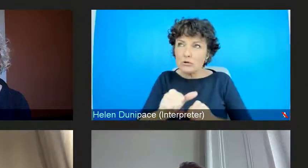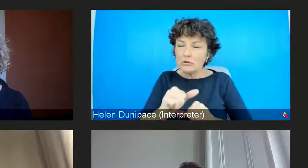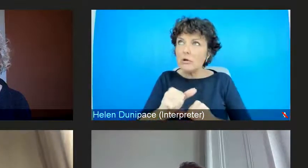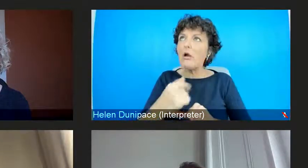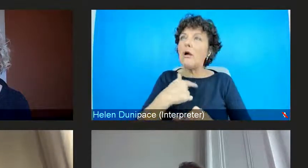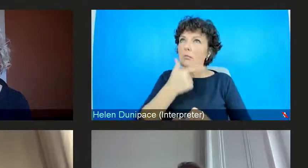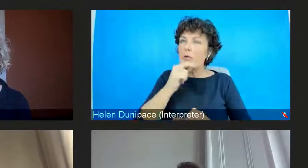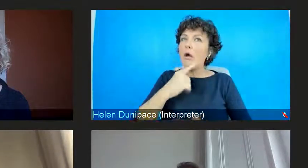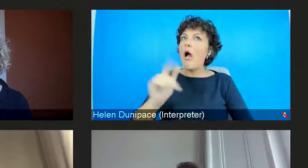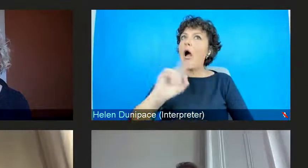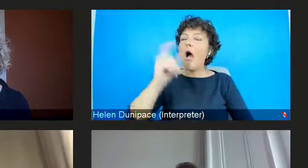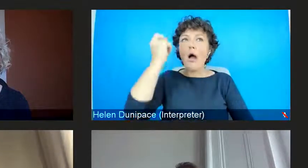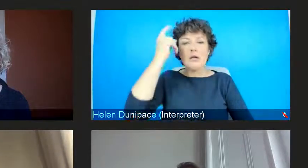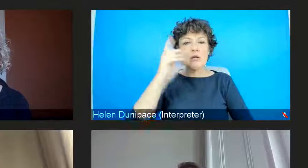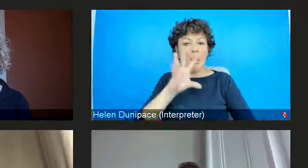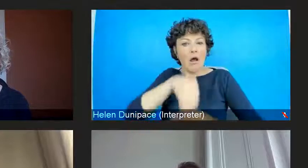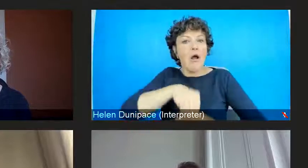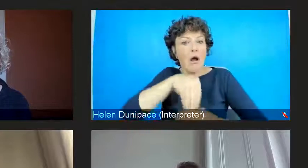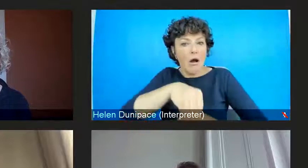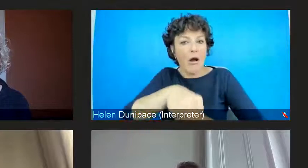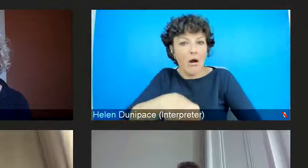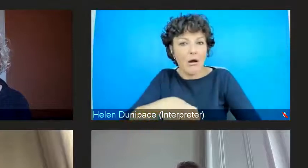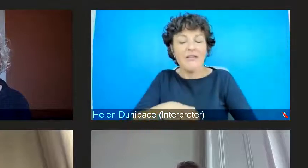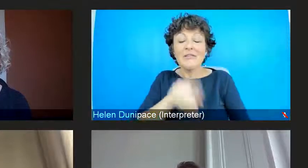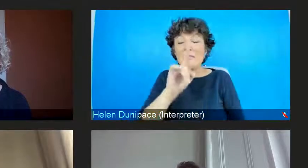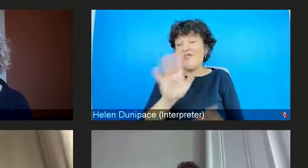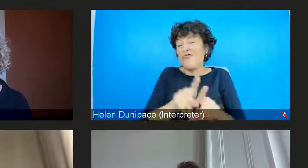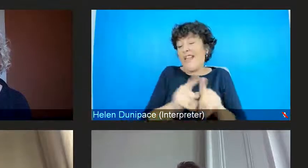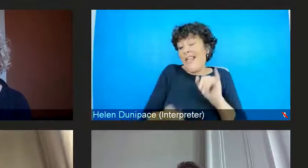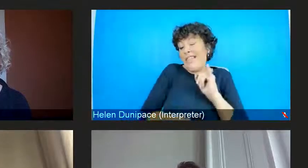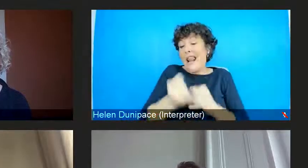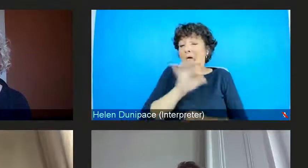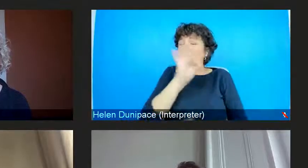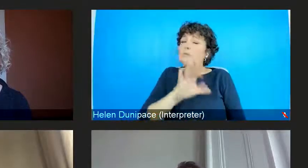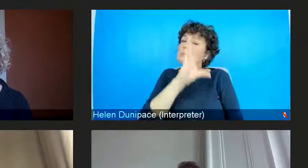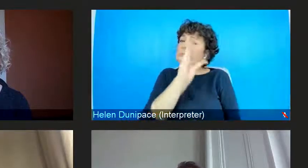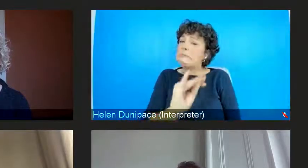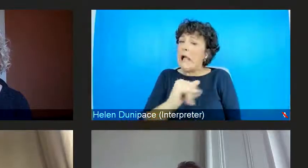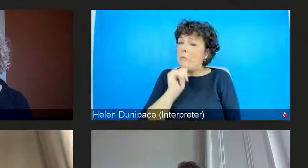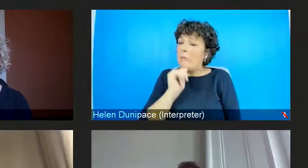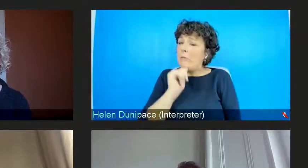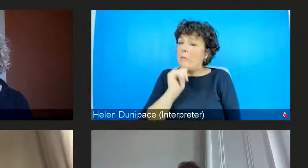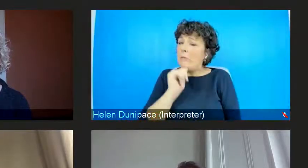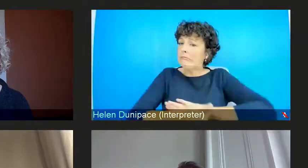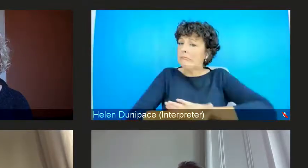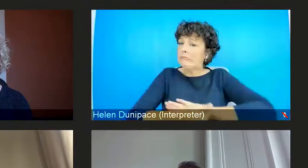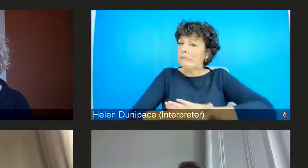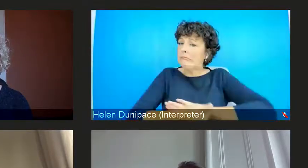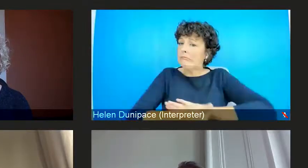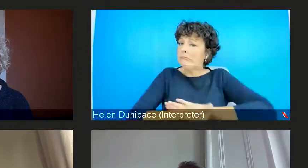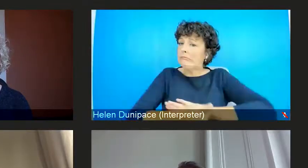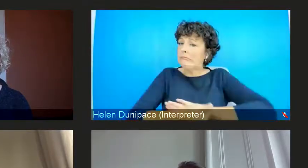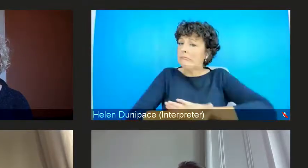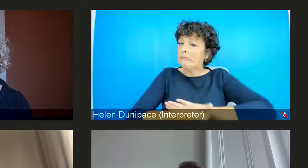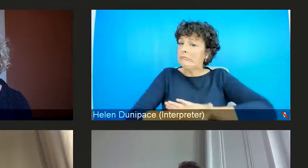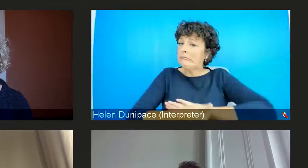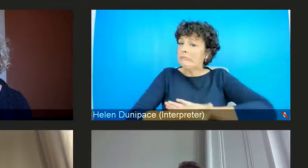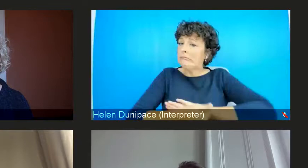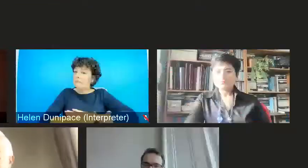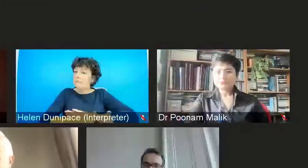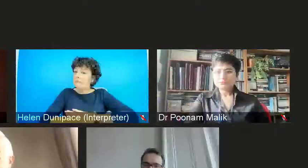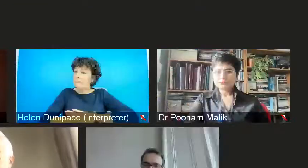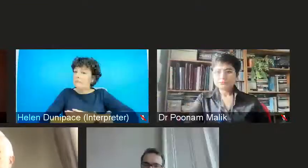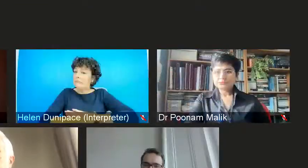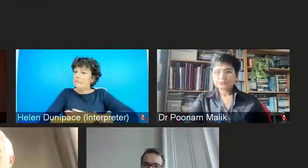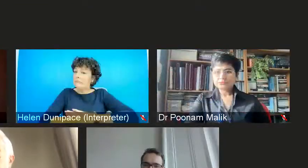And the other thing, just going back to the last question, it's not an area I'm expert in, so I'll confess that. But we placed a huge amount of